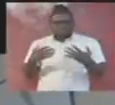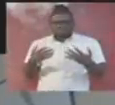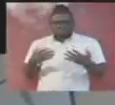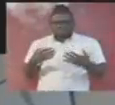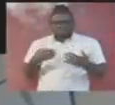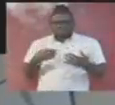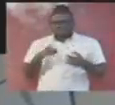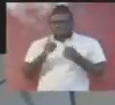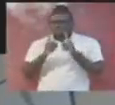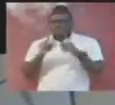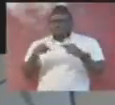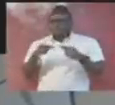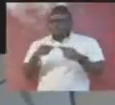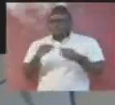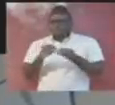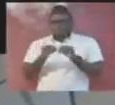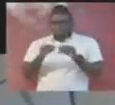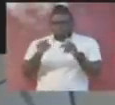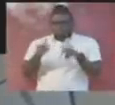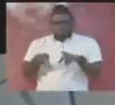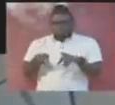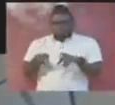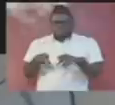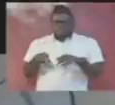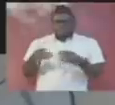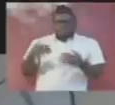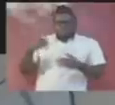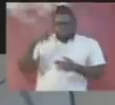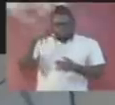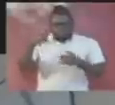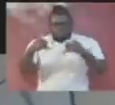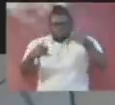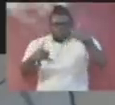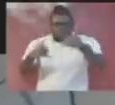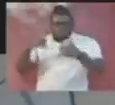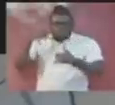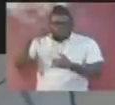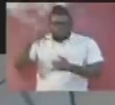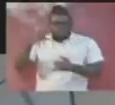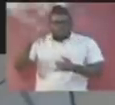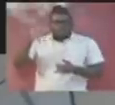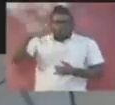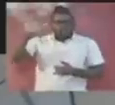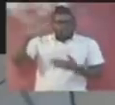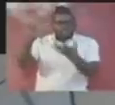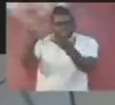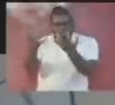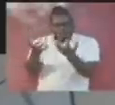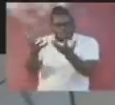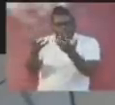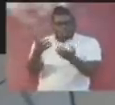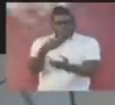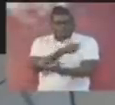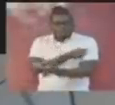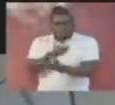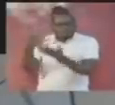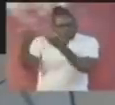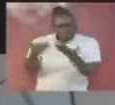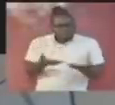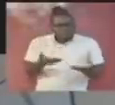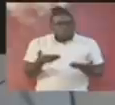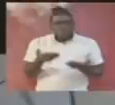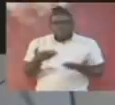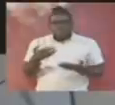you to sort of raise their hand to get vaccinated. So I'm wondering, obviously the ministry